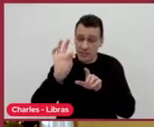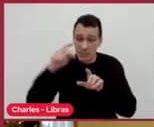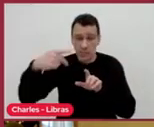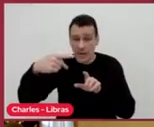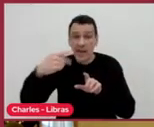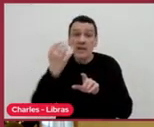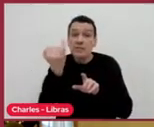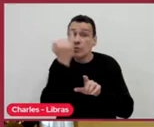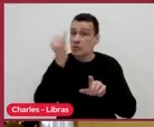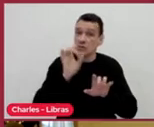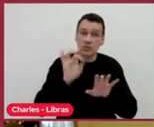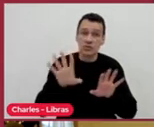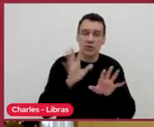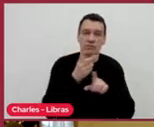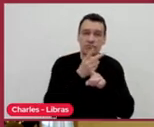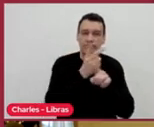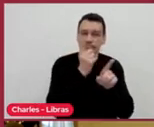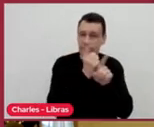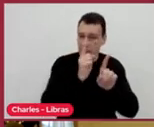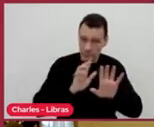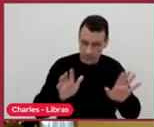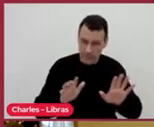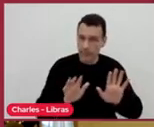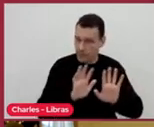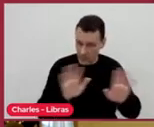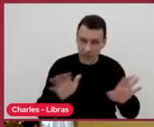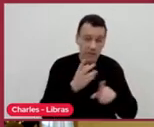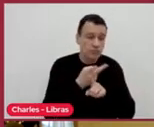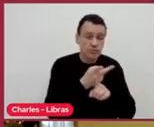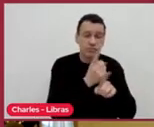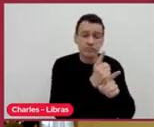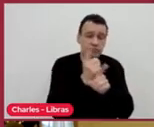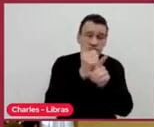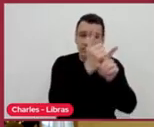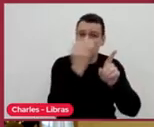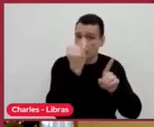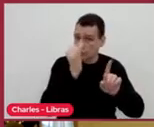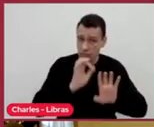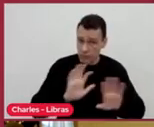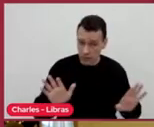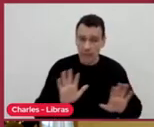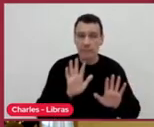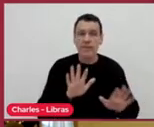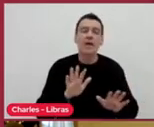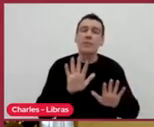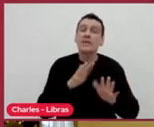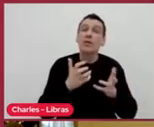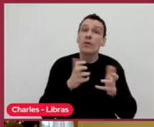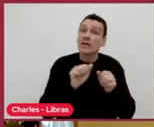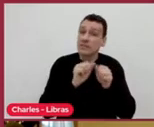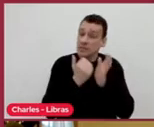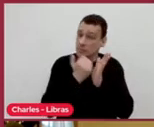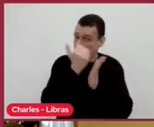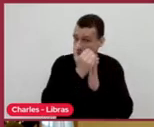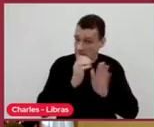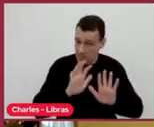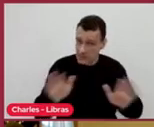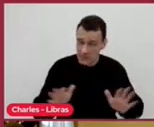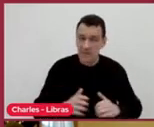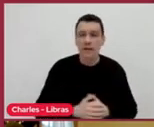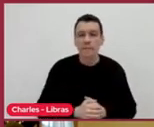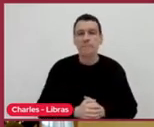But we can do it more. We can, if you saw on the last slide, if I do the query both times, it will